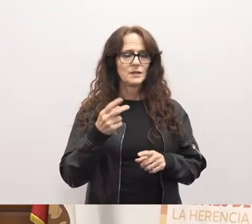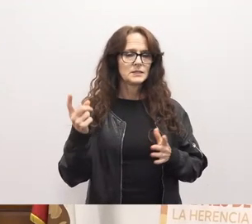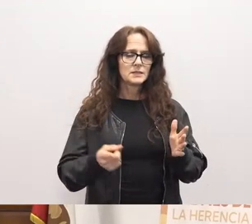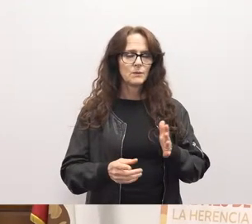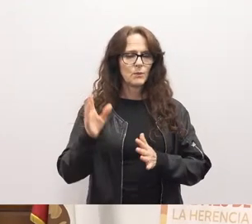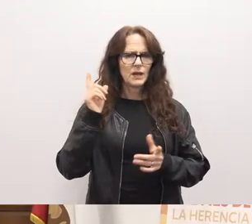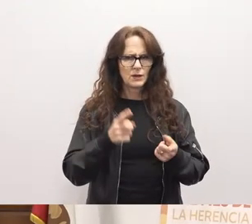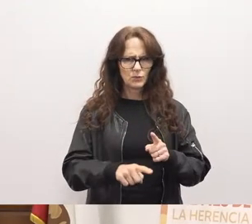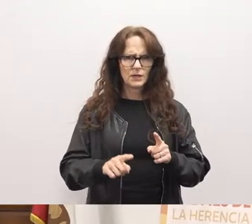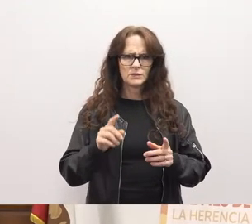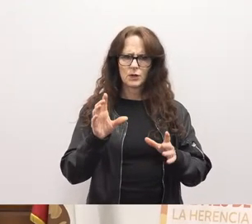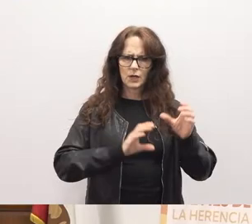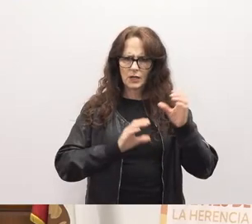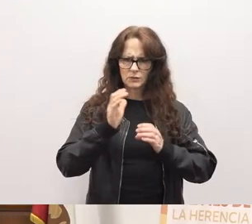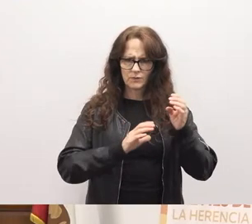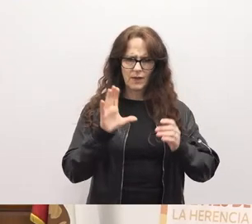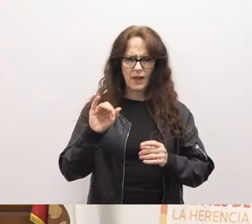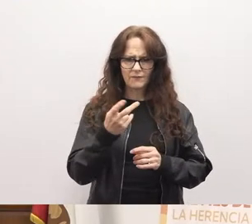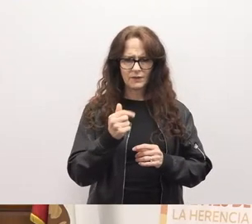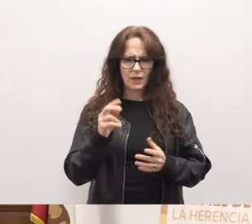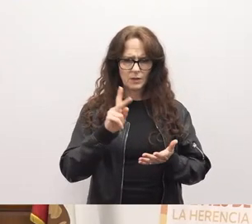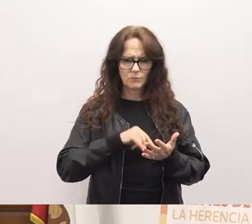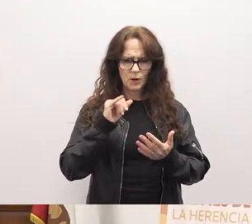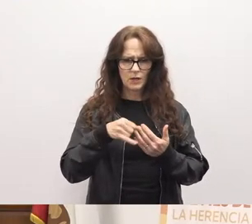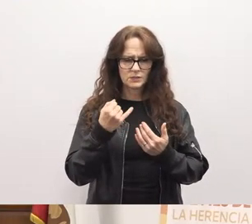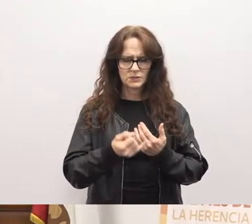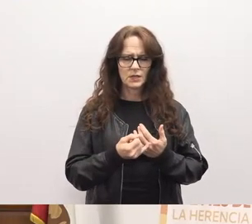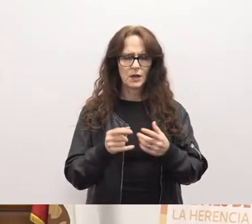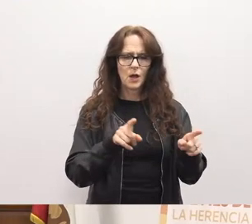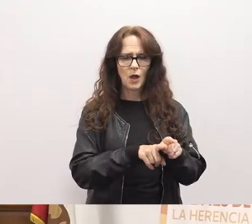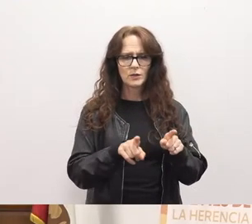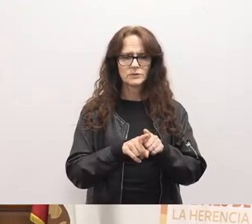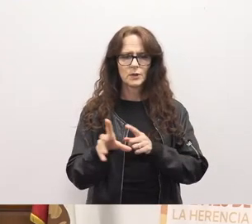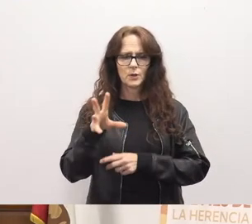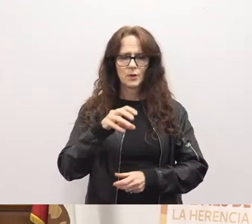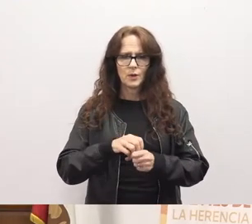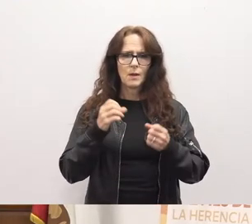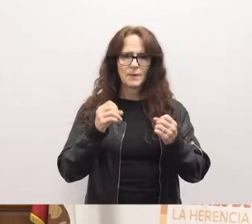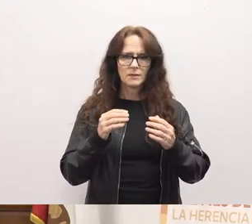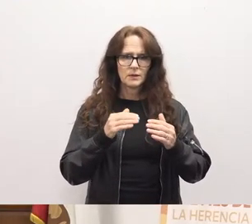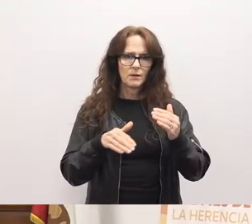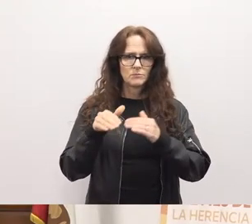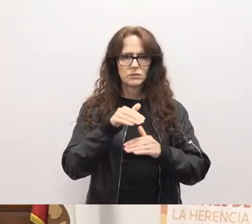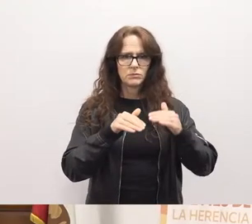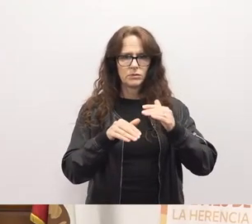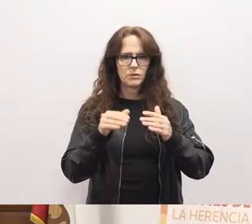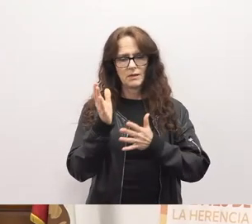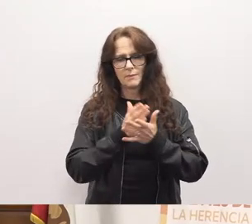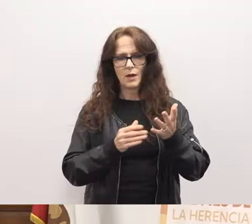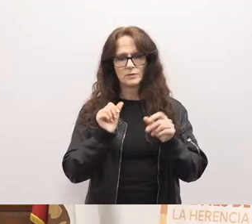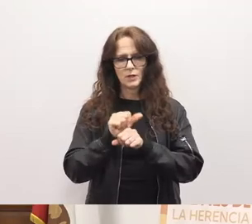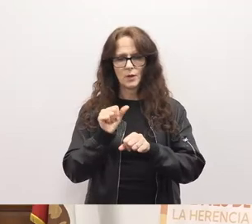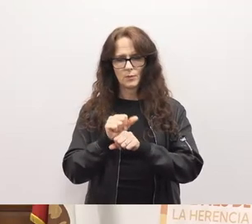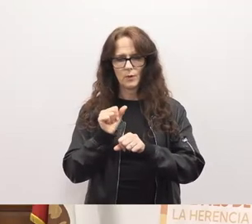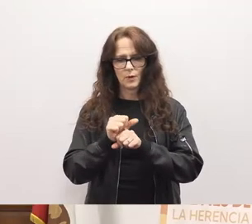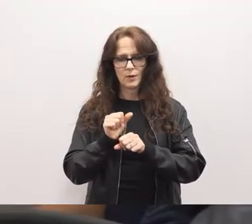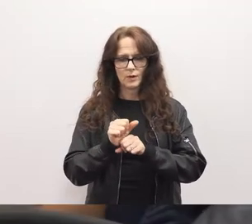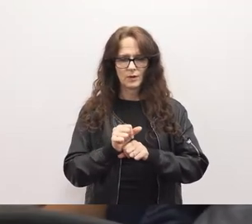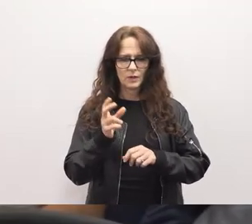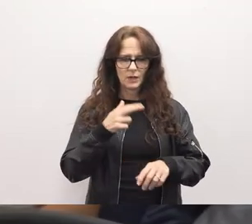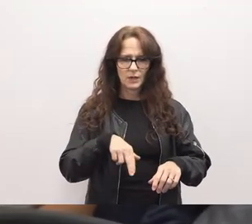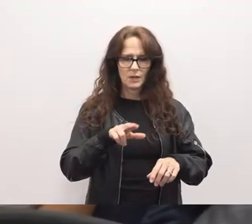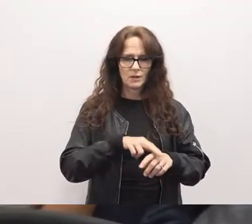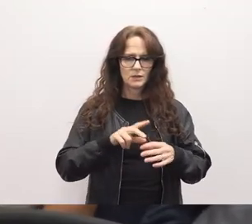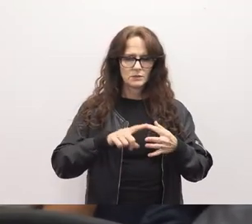ago for the Avalon project. The Avalon project also entails multiple layers and phases of work. So it's customary for us to start